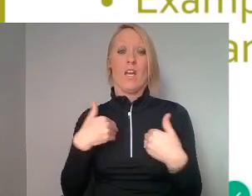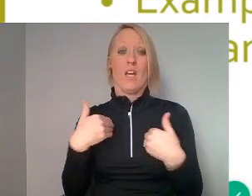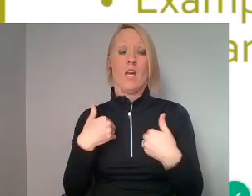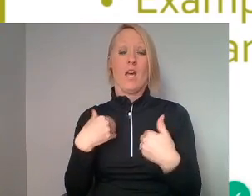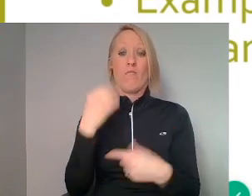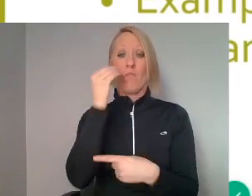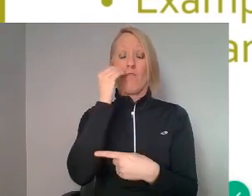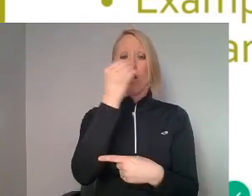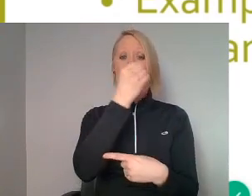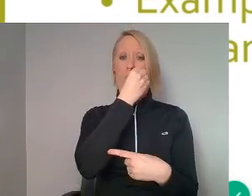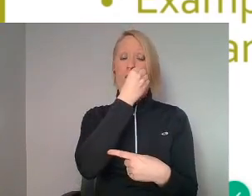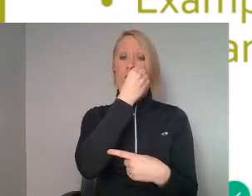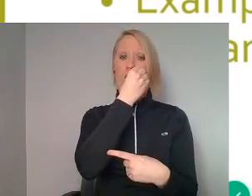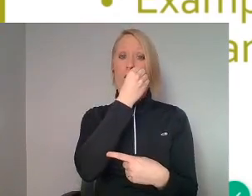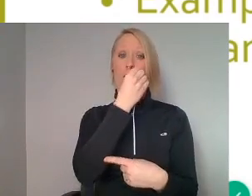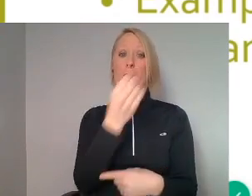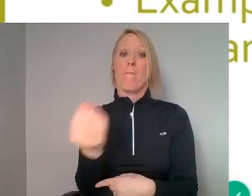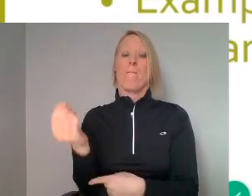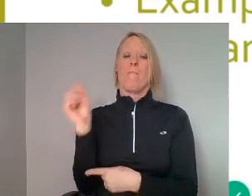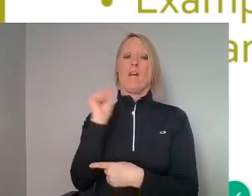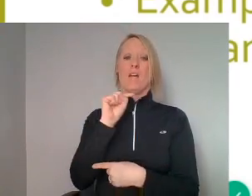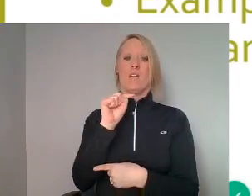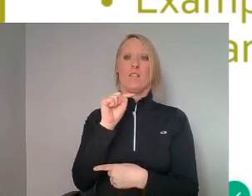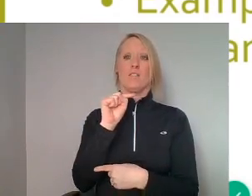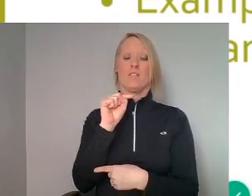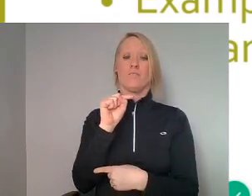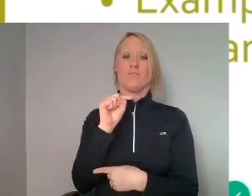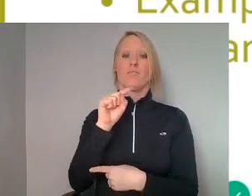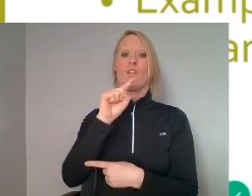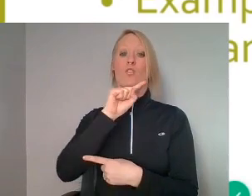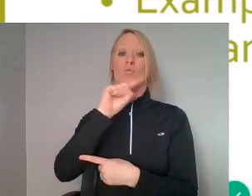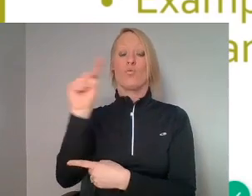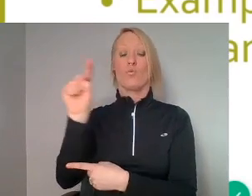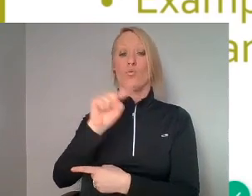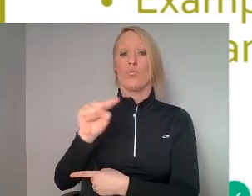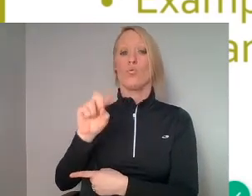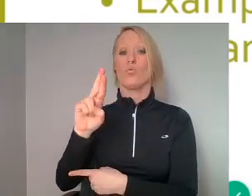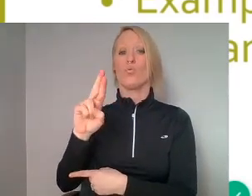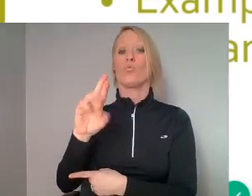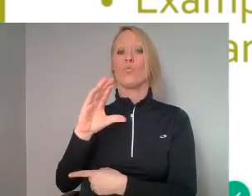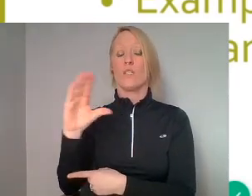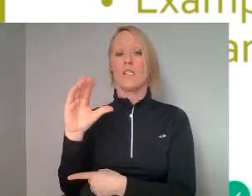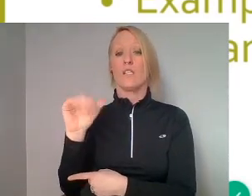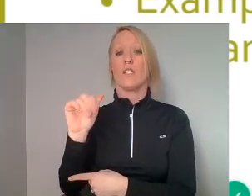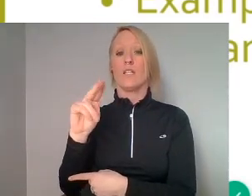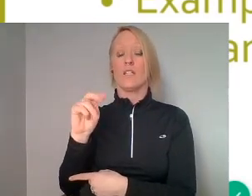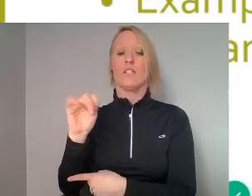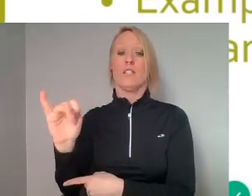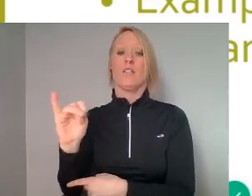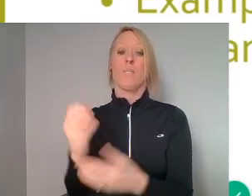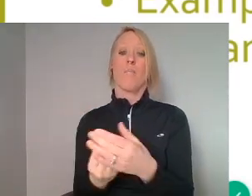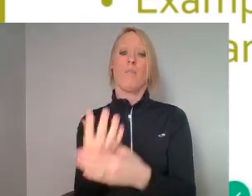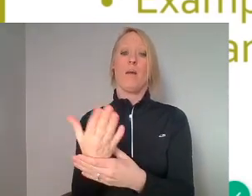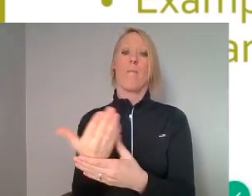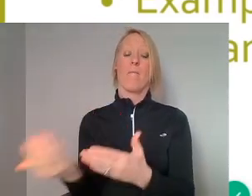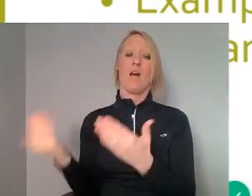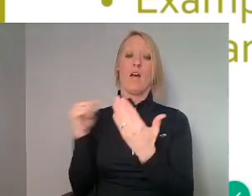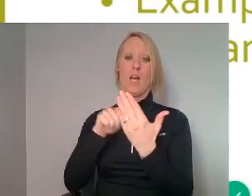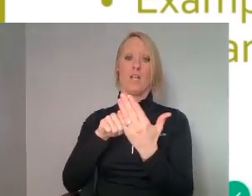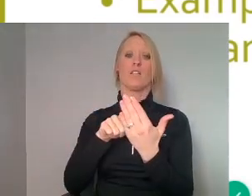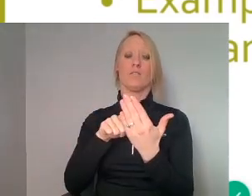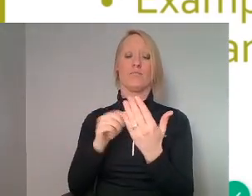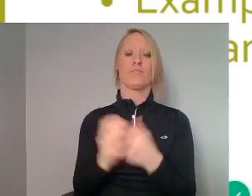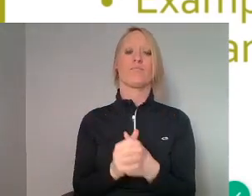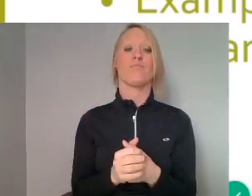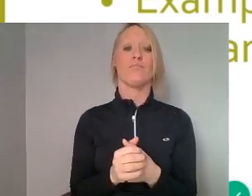couple weeks, you will see this zucchini start to sprout behind it. And then that flower gets old and it shrivels up and it falls off. And then what